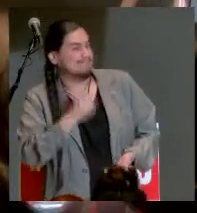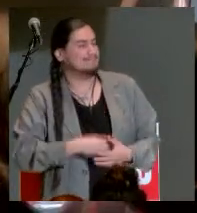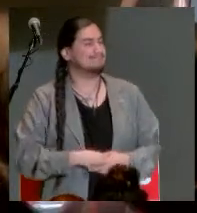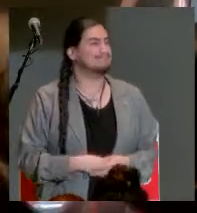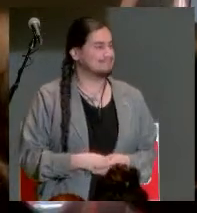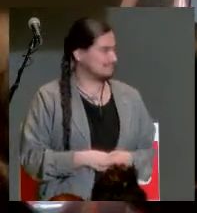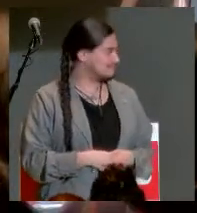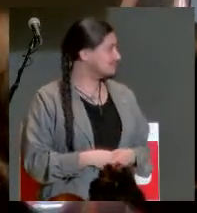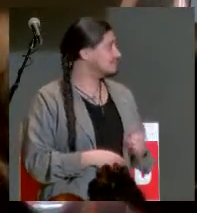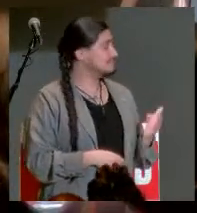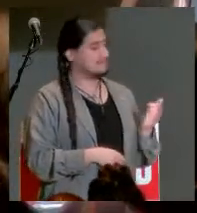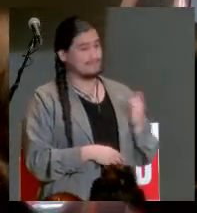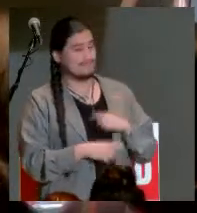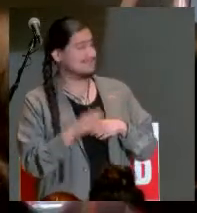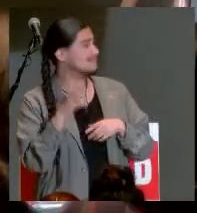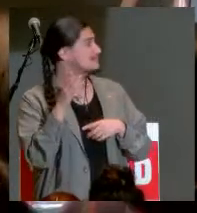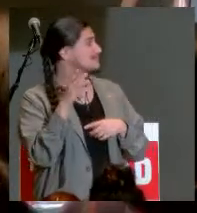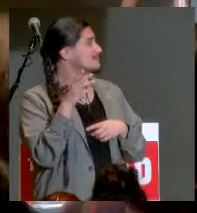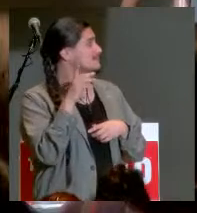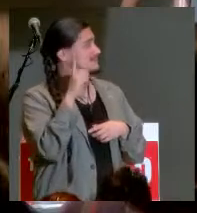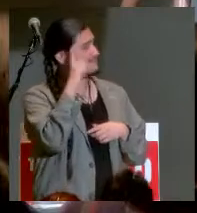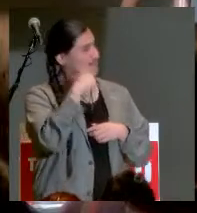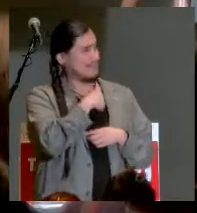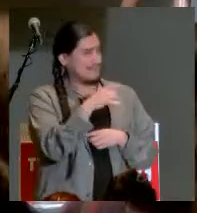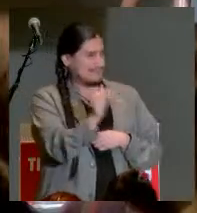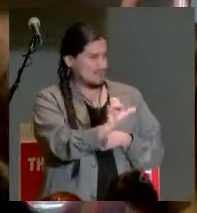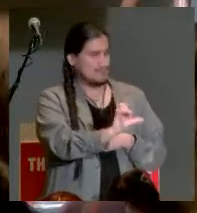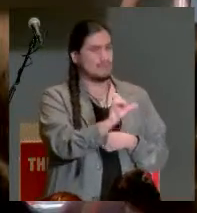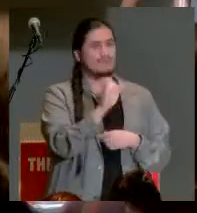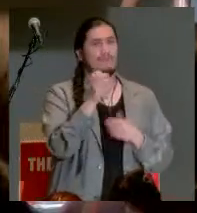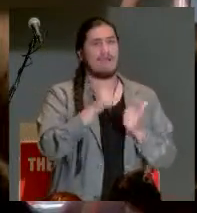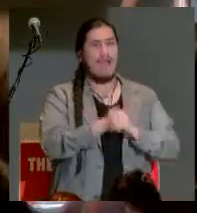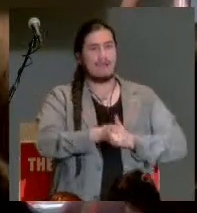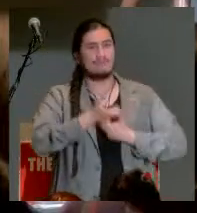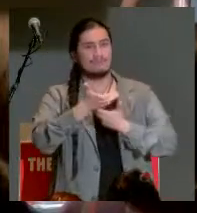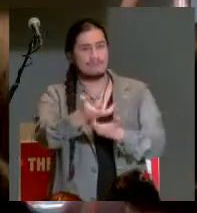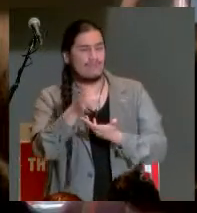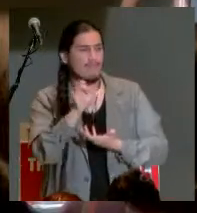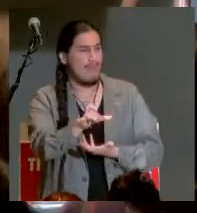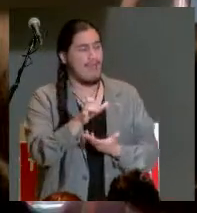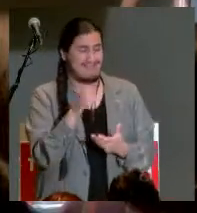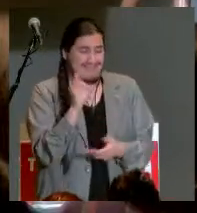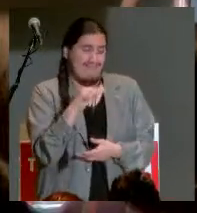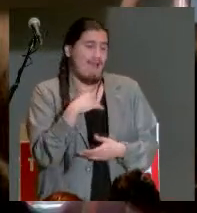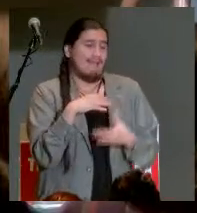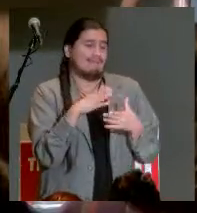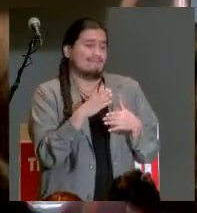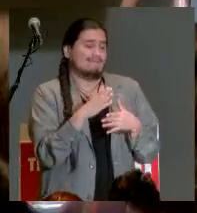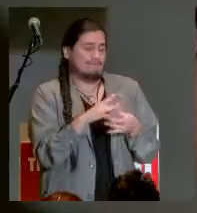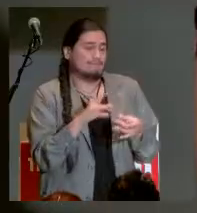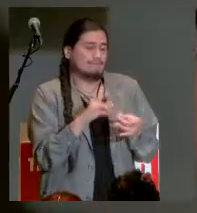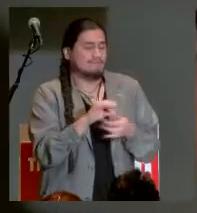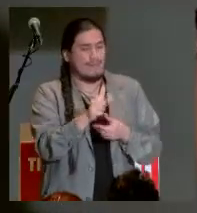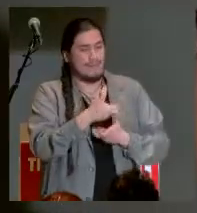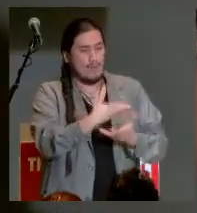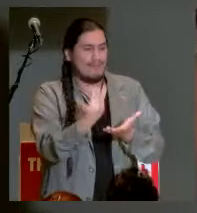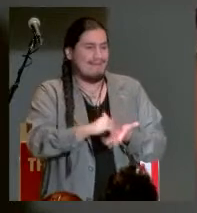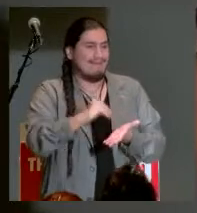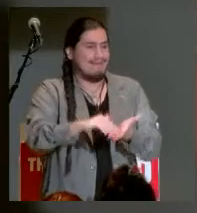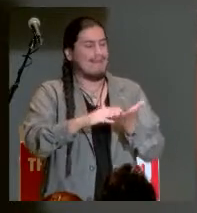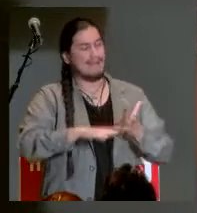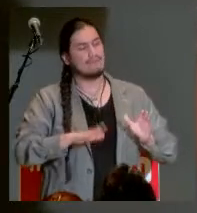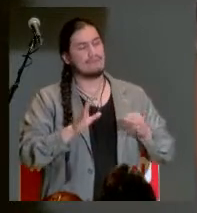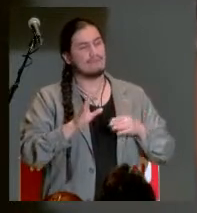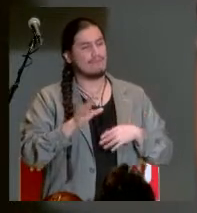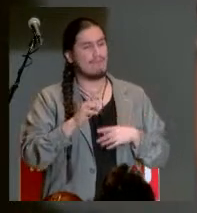That's true. It's the same. Same for me too. The delivery is always different, no matter if I read that poem 1,000 times, and I'm like right back at that moment